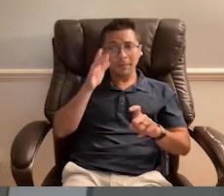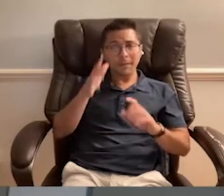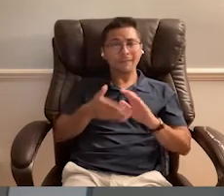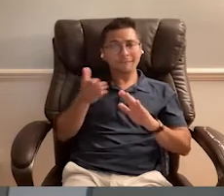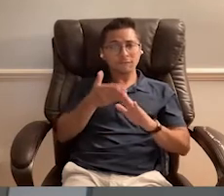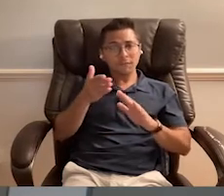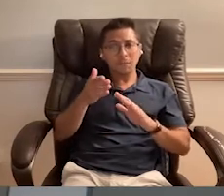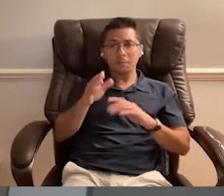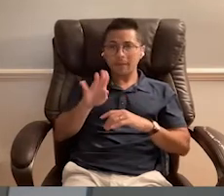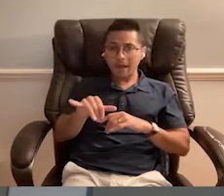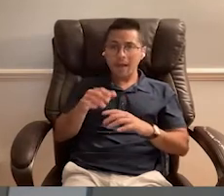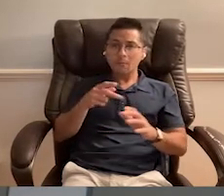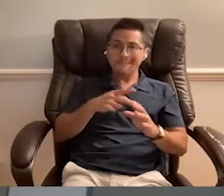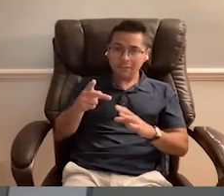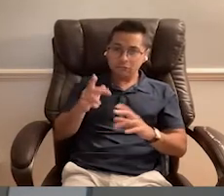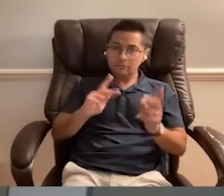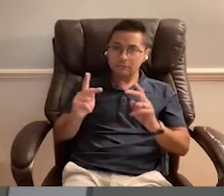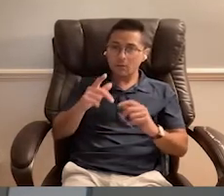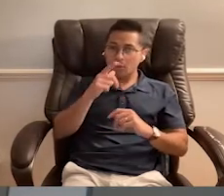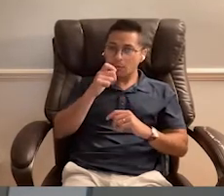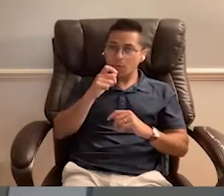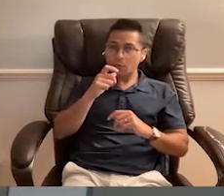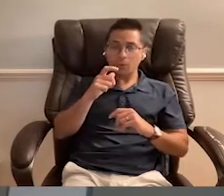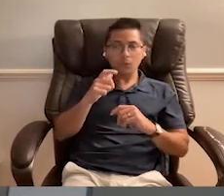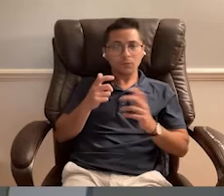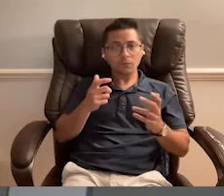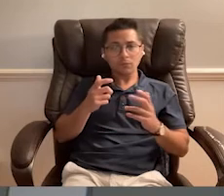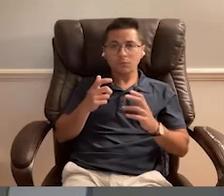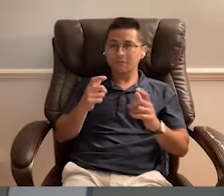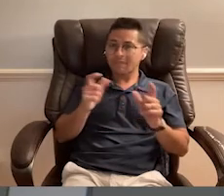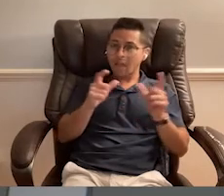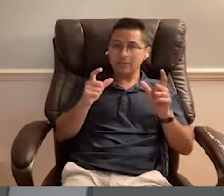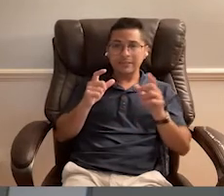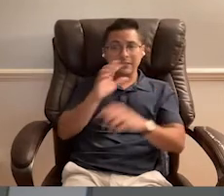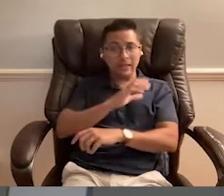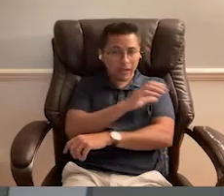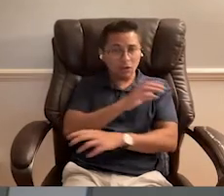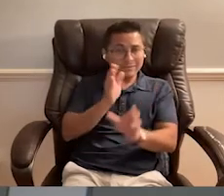So the IQ test must be performed by professionals who are